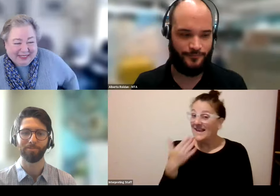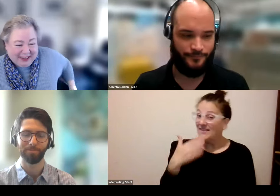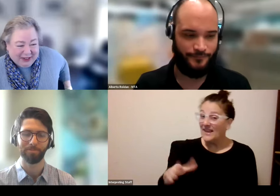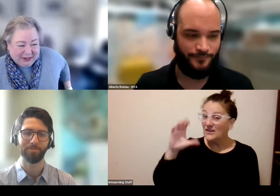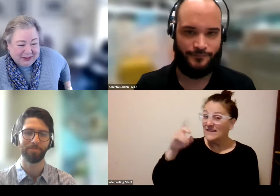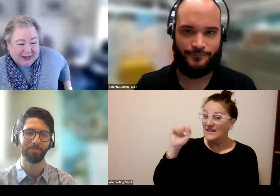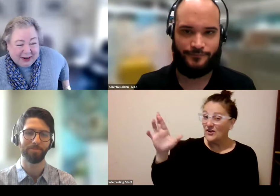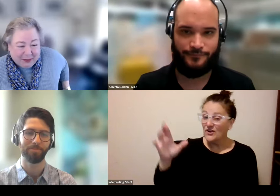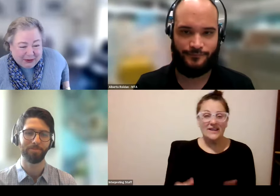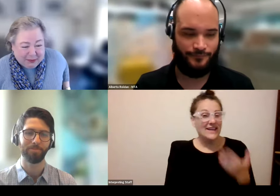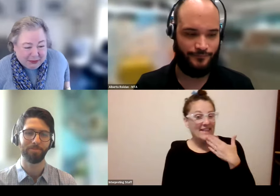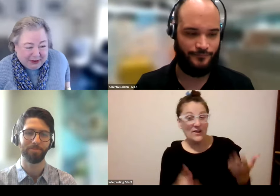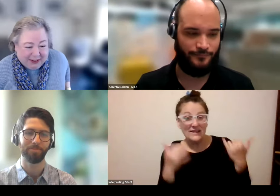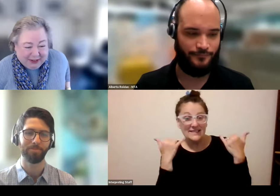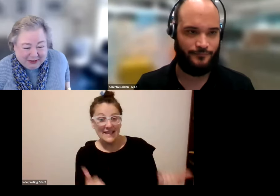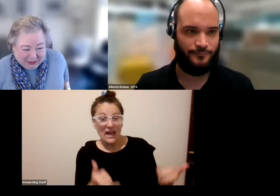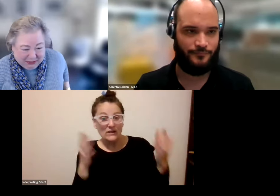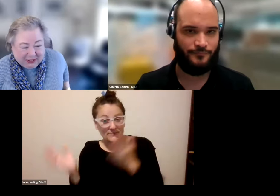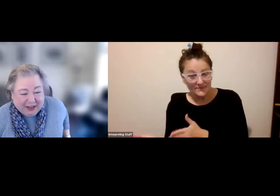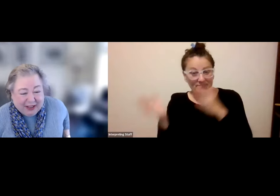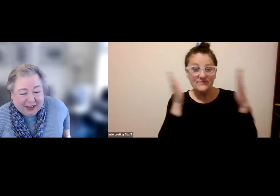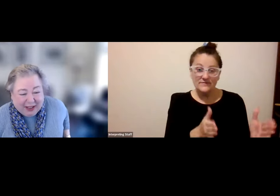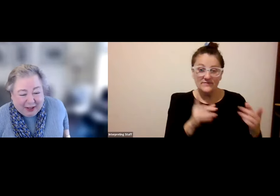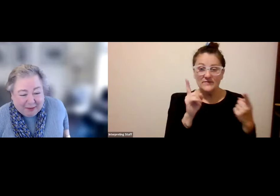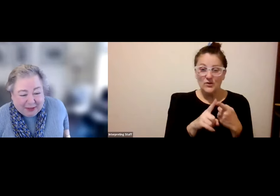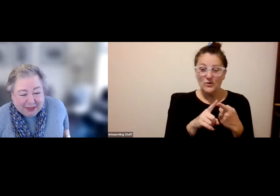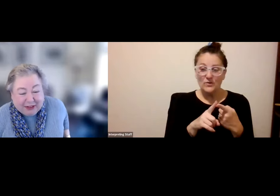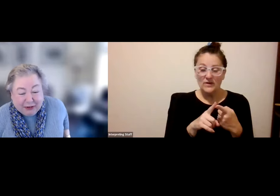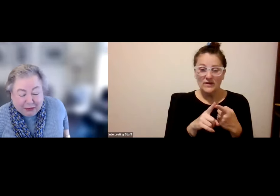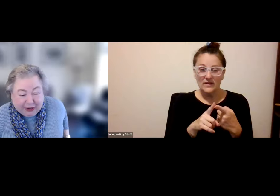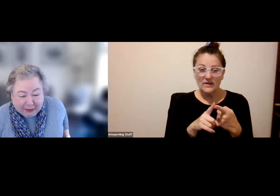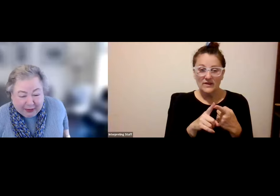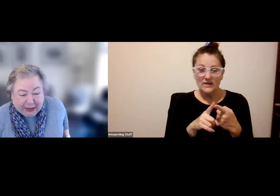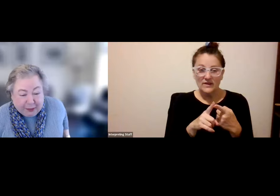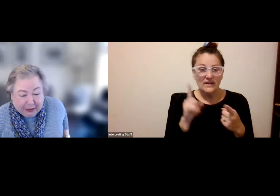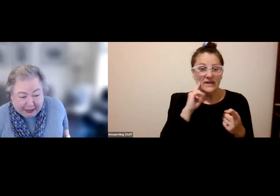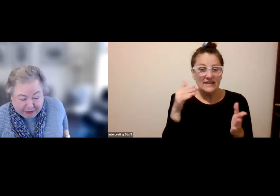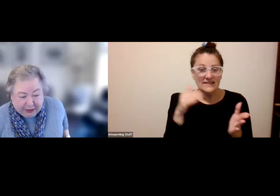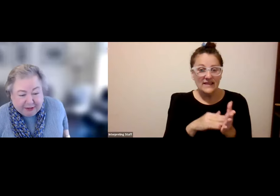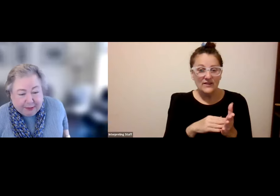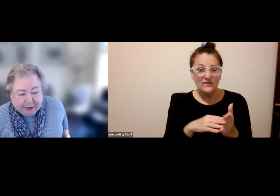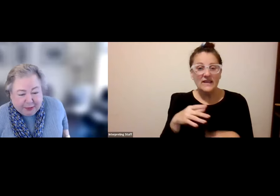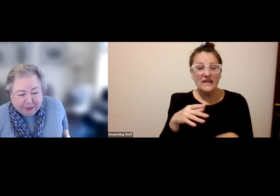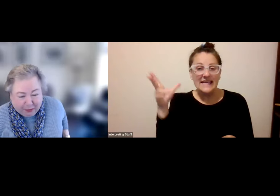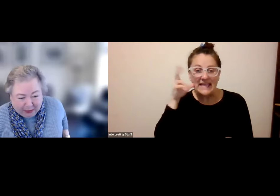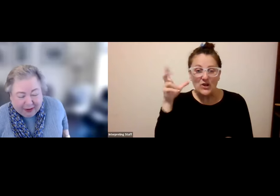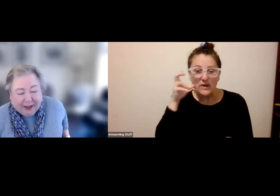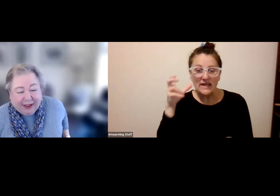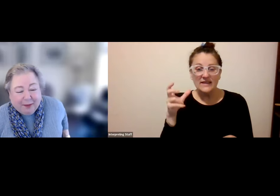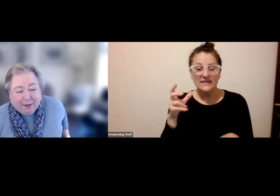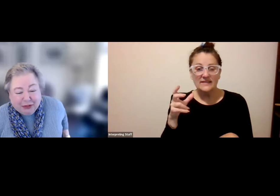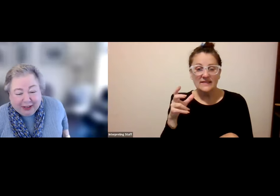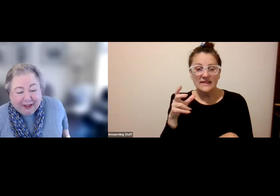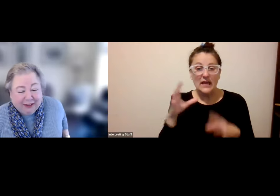thank you so now we're going to move on to um the center for hearing and communication as i mentioned before